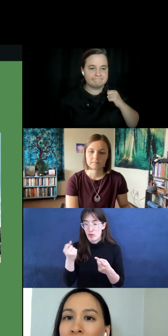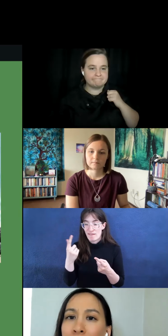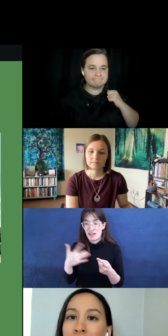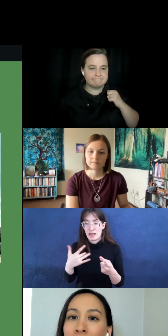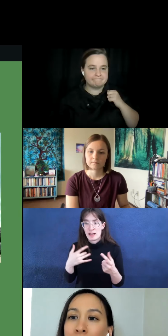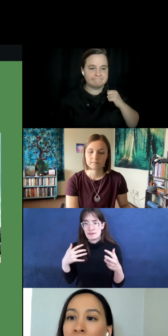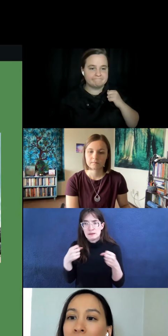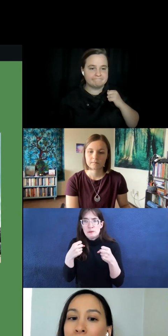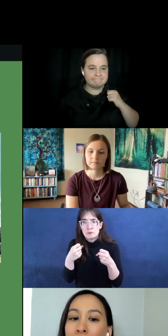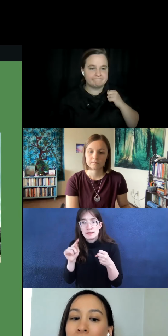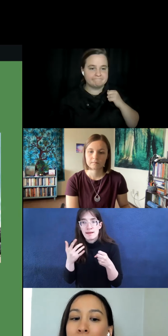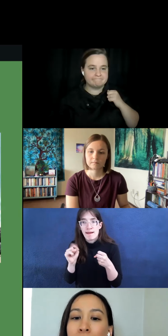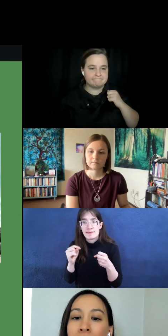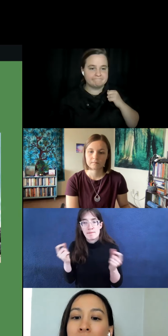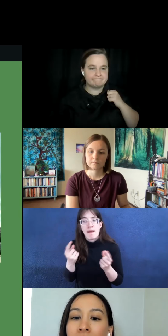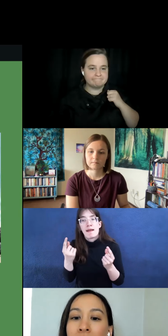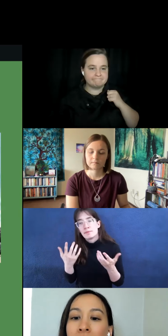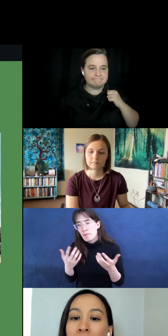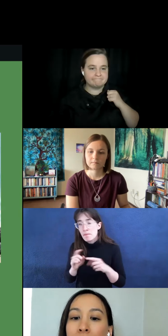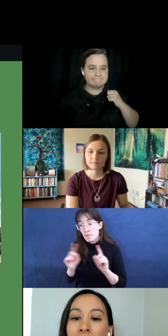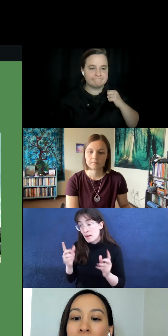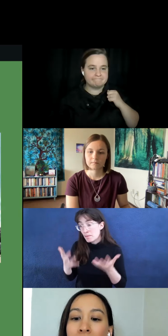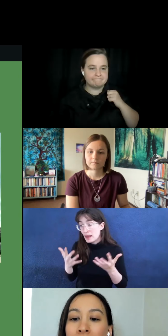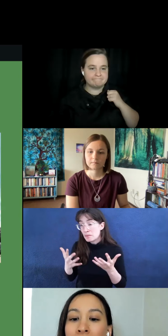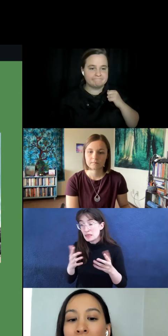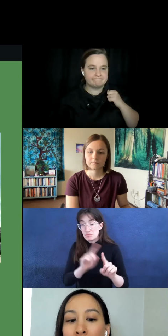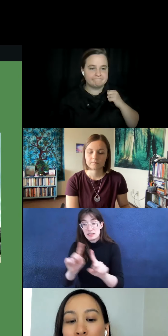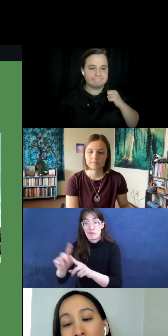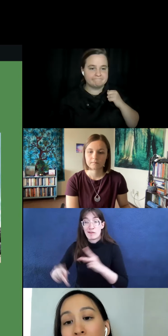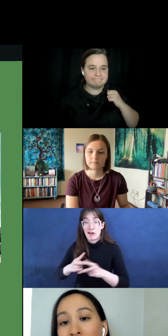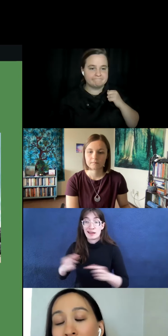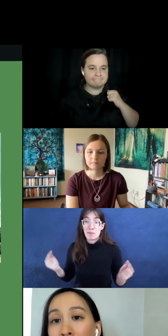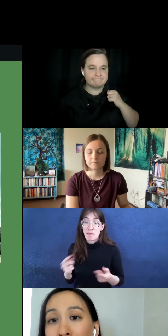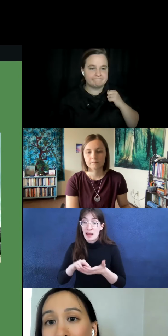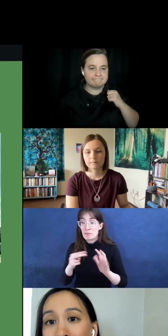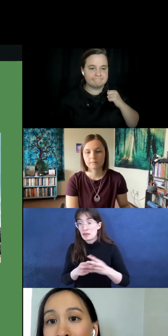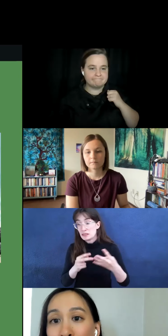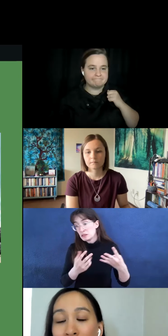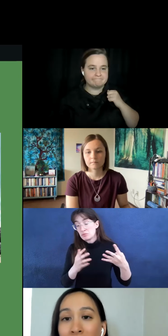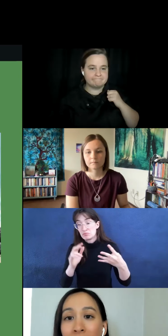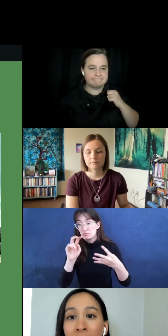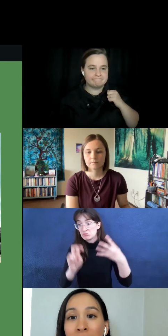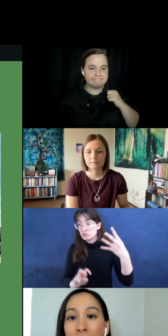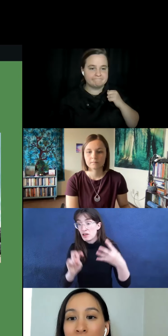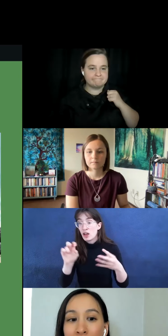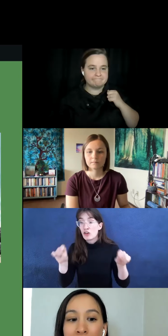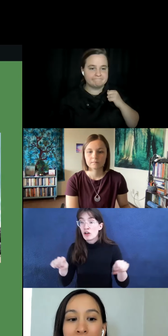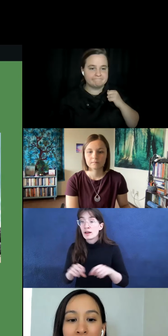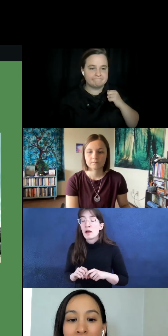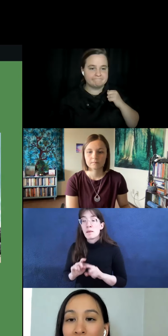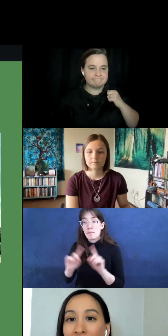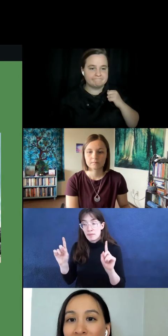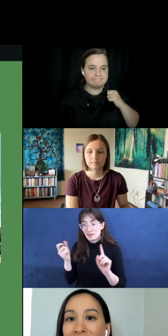that's what I would say, but maybe it depends on the kind of pain. But I would say that in terms of like